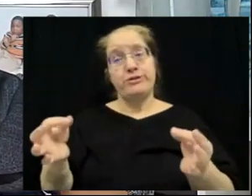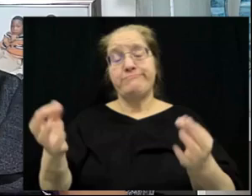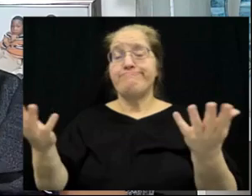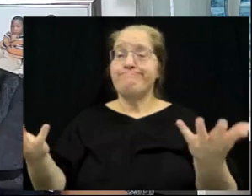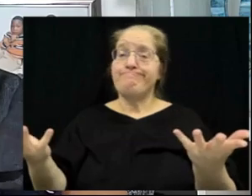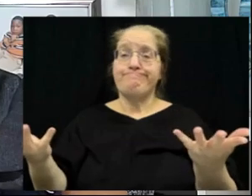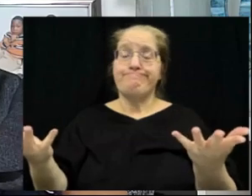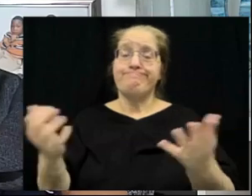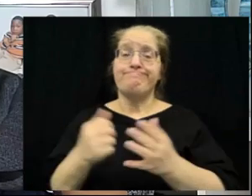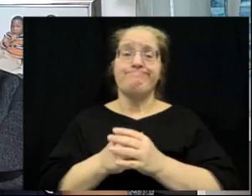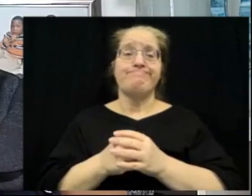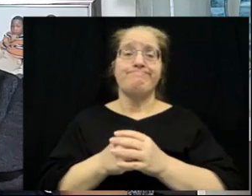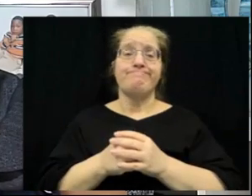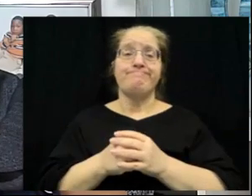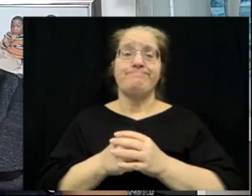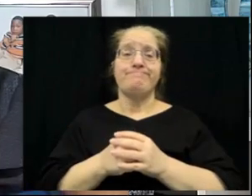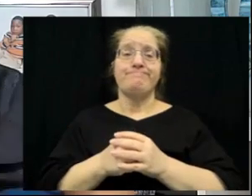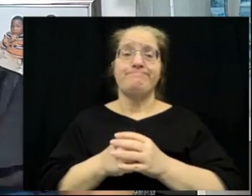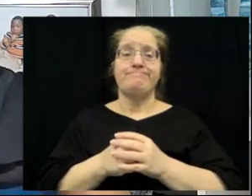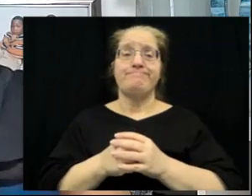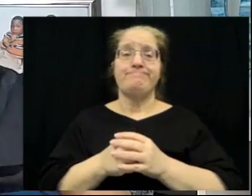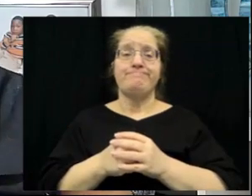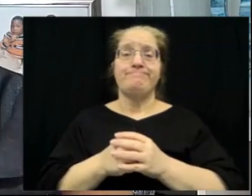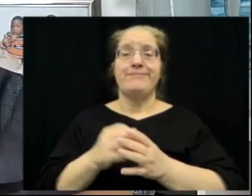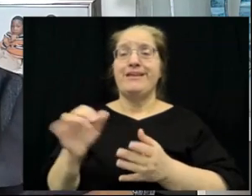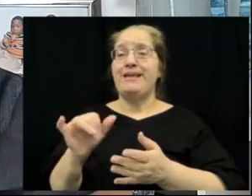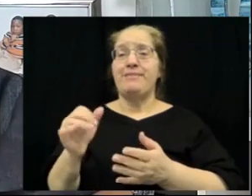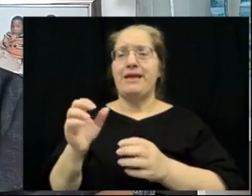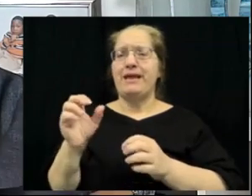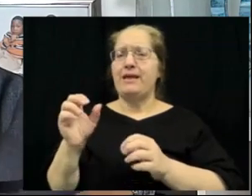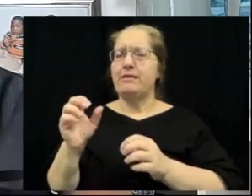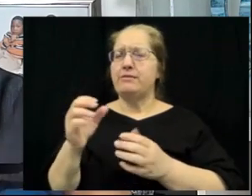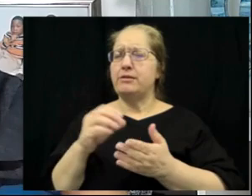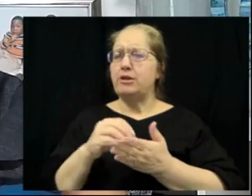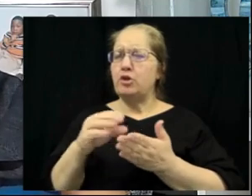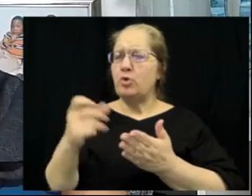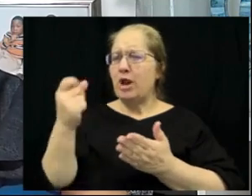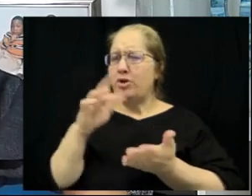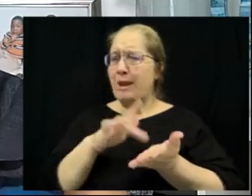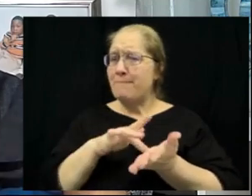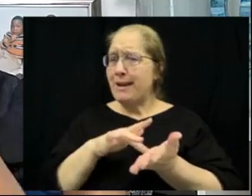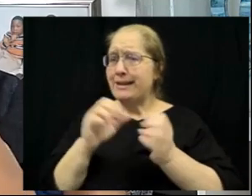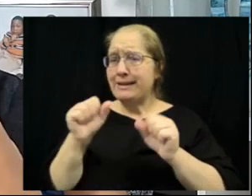same thing, have they made the connection that it's helpful?